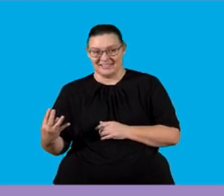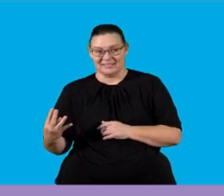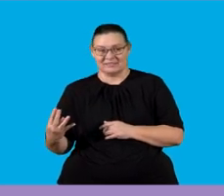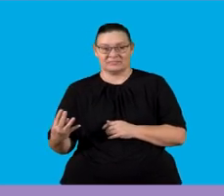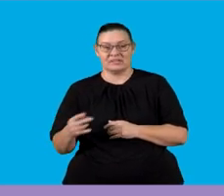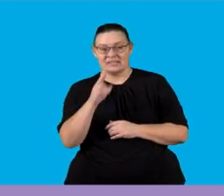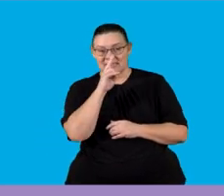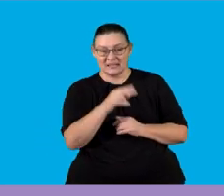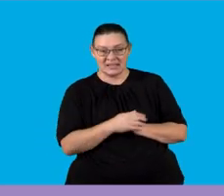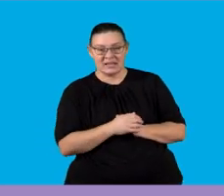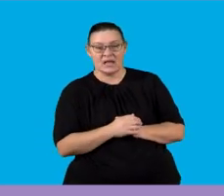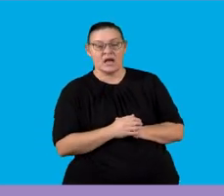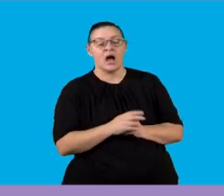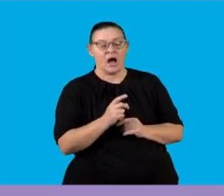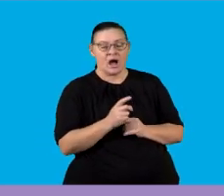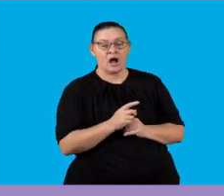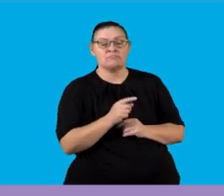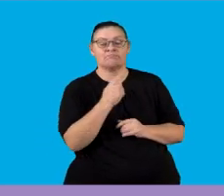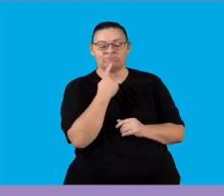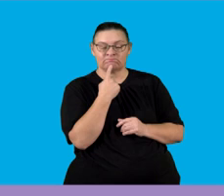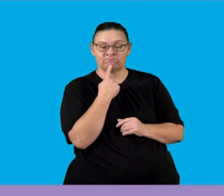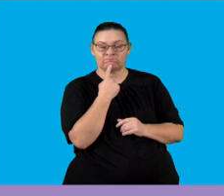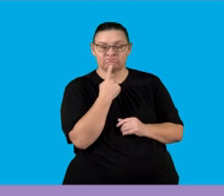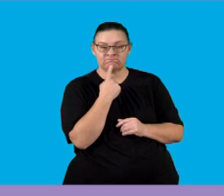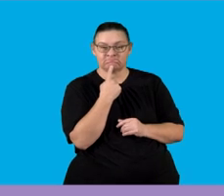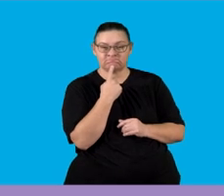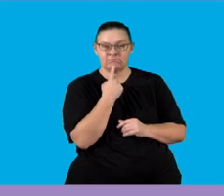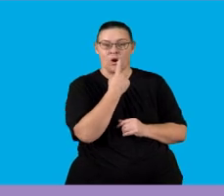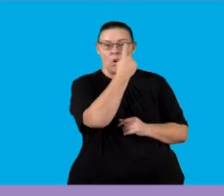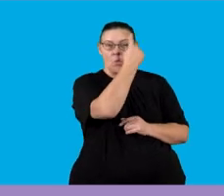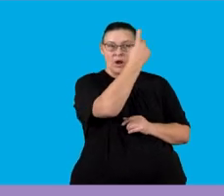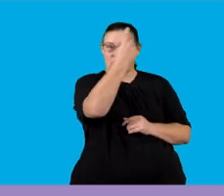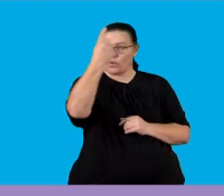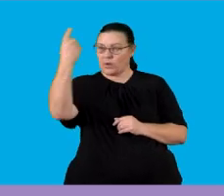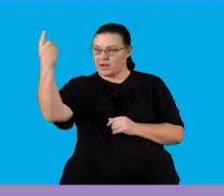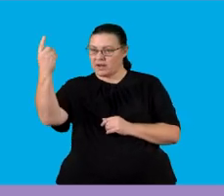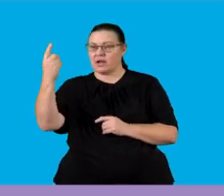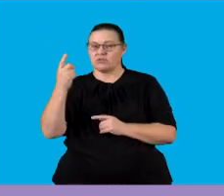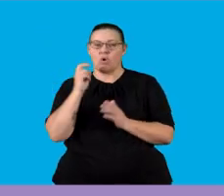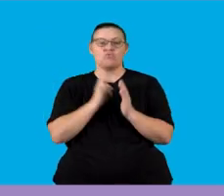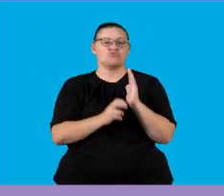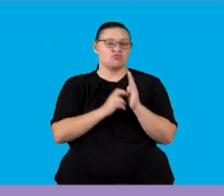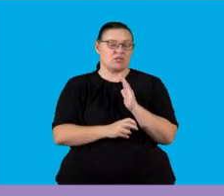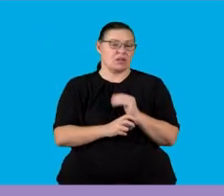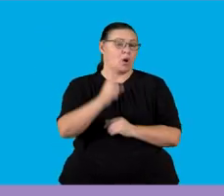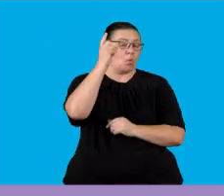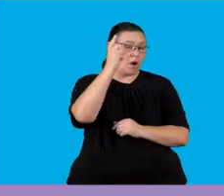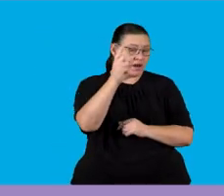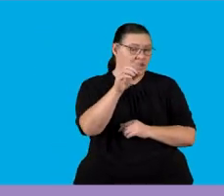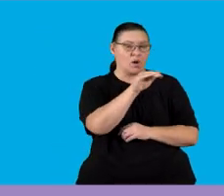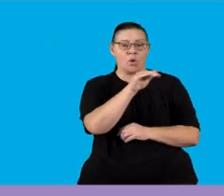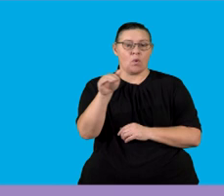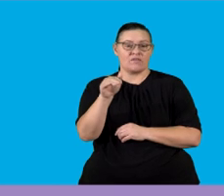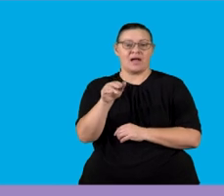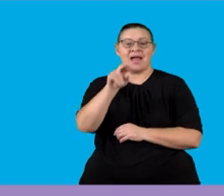1 divided by the term number itself. And that is the rule for this pattern. You see,